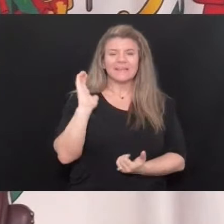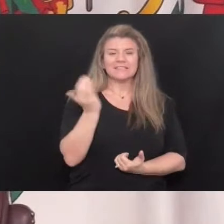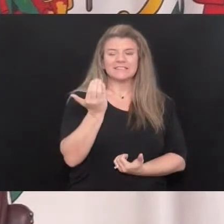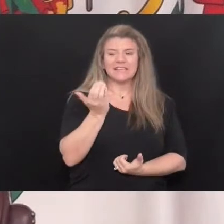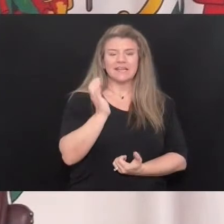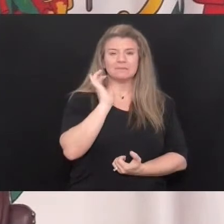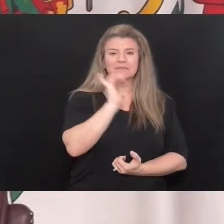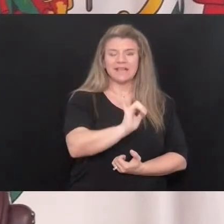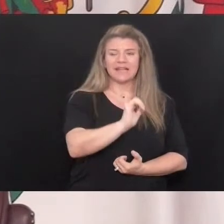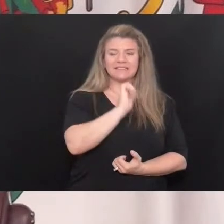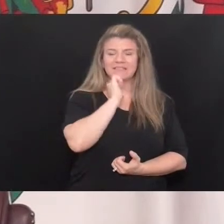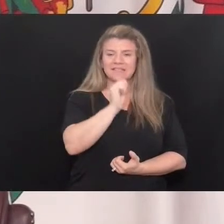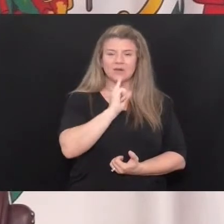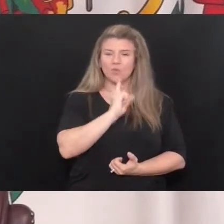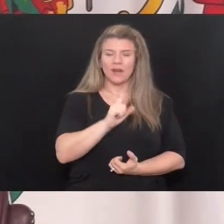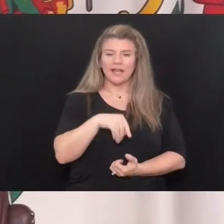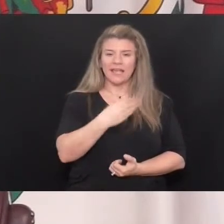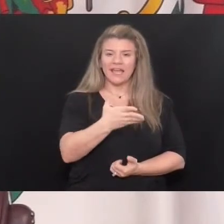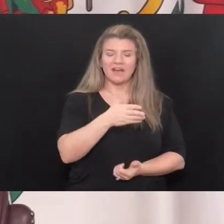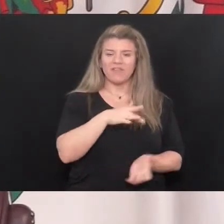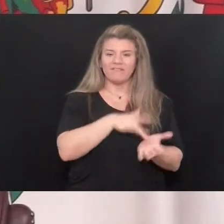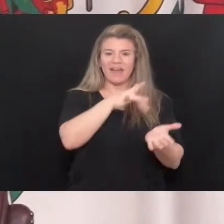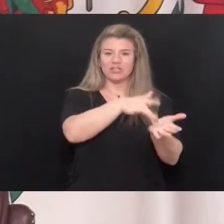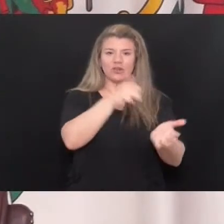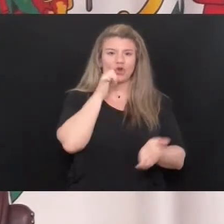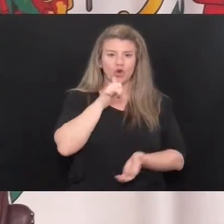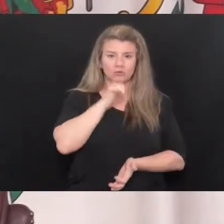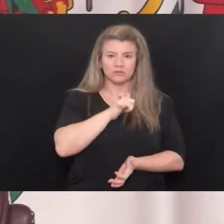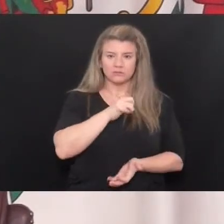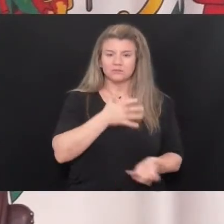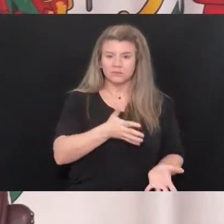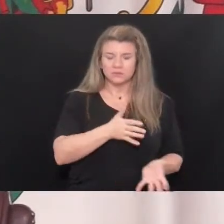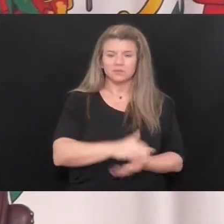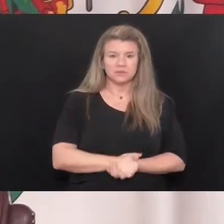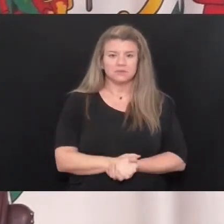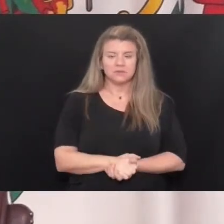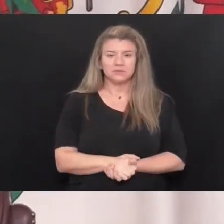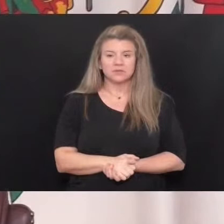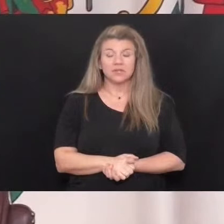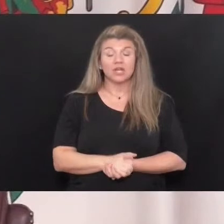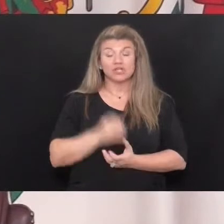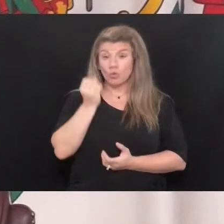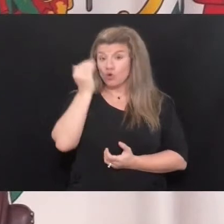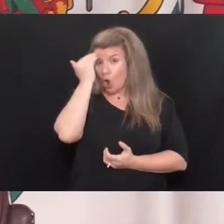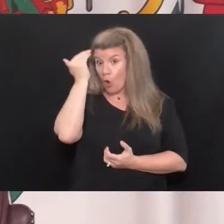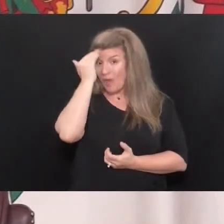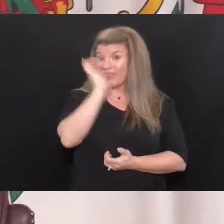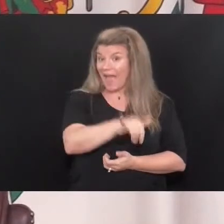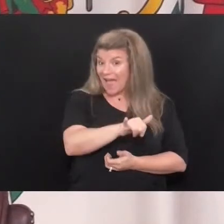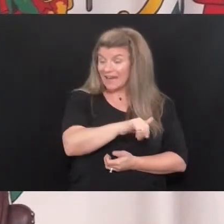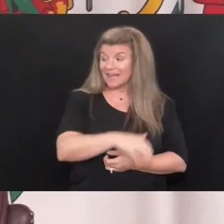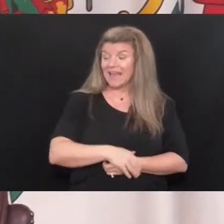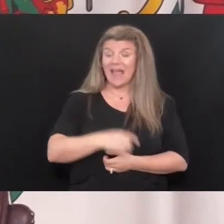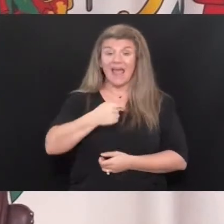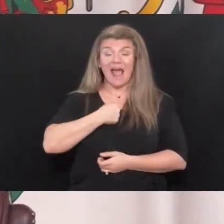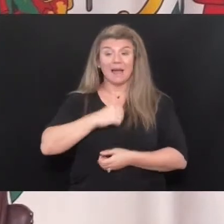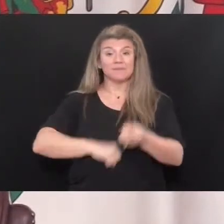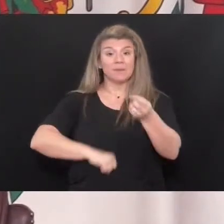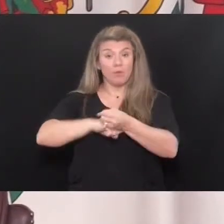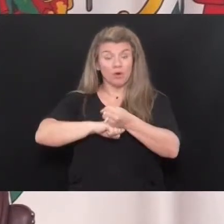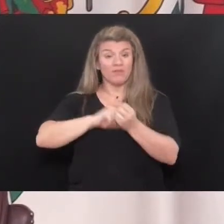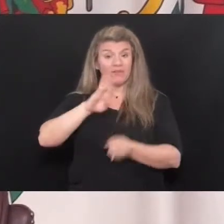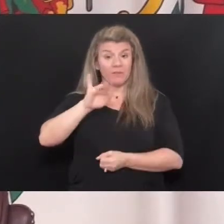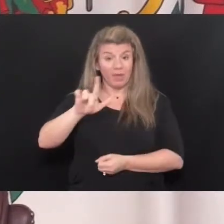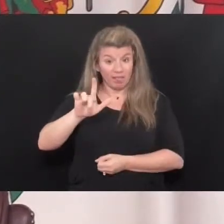it disadvantages the girls. And so with that, I am supportive of the